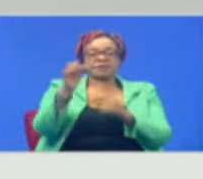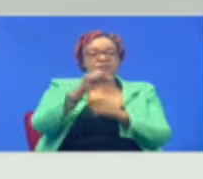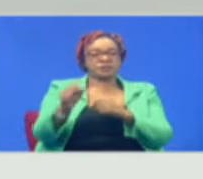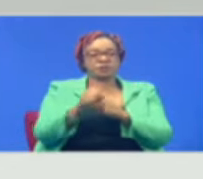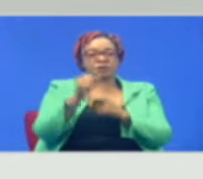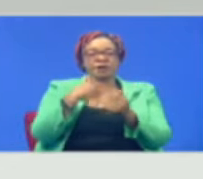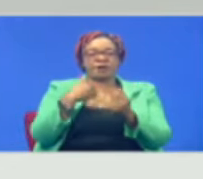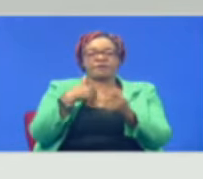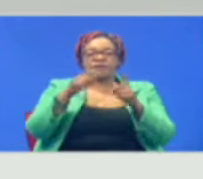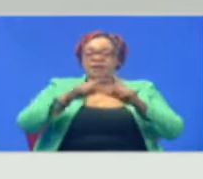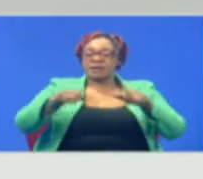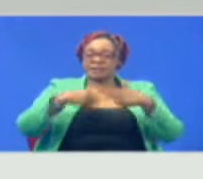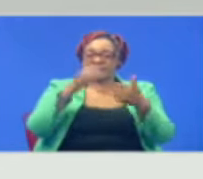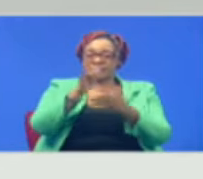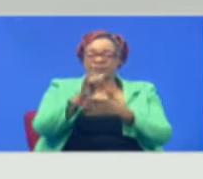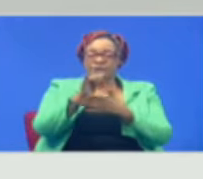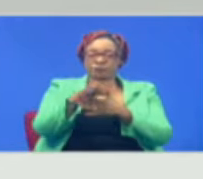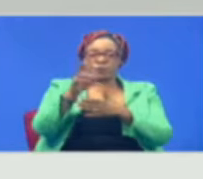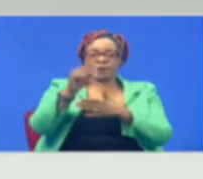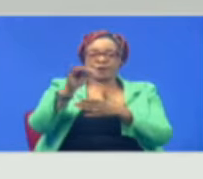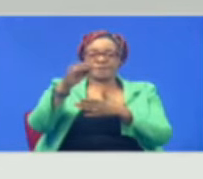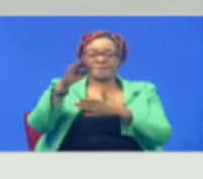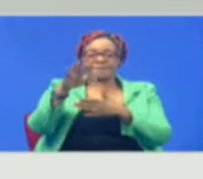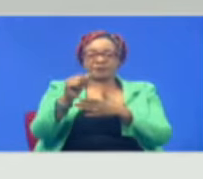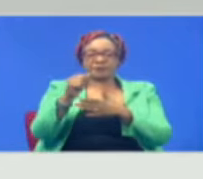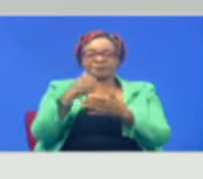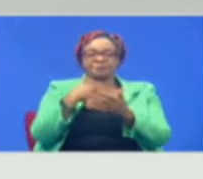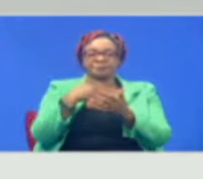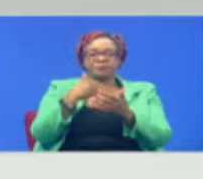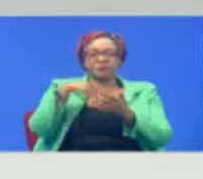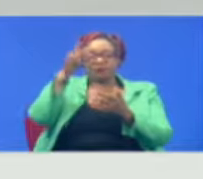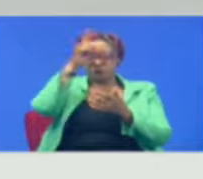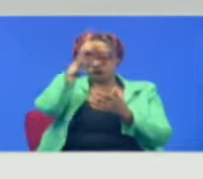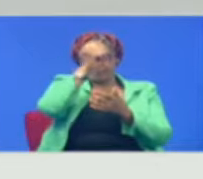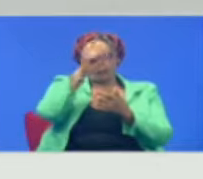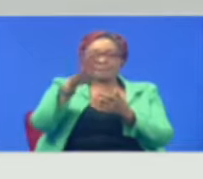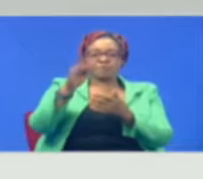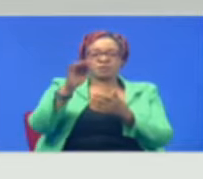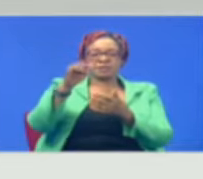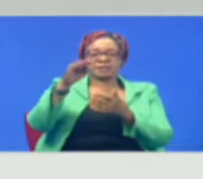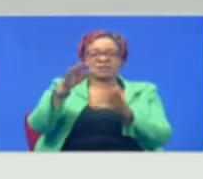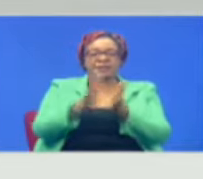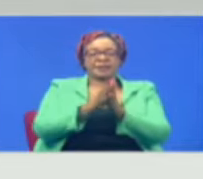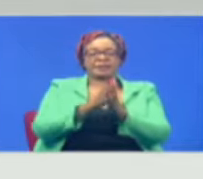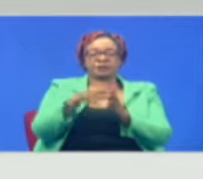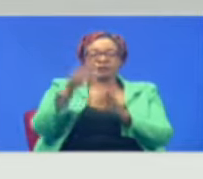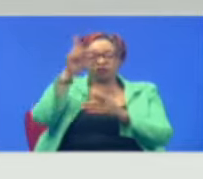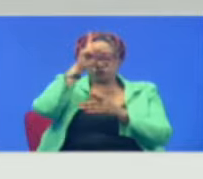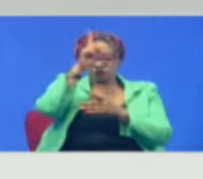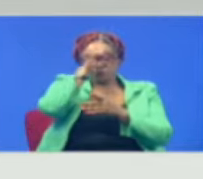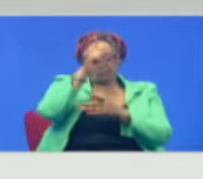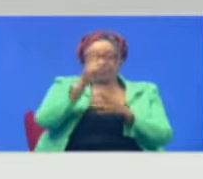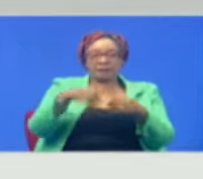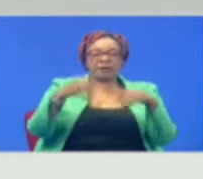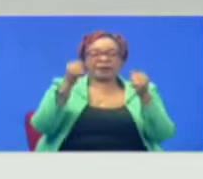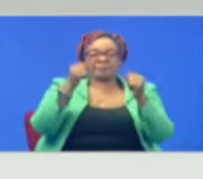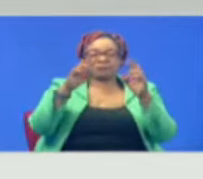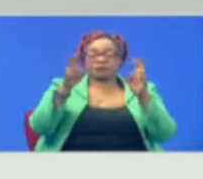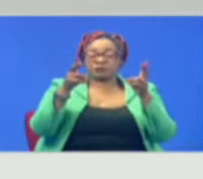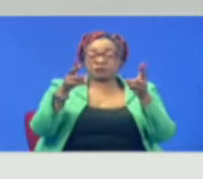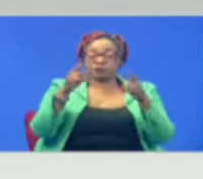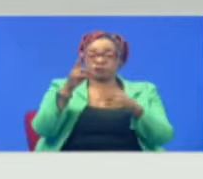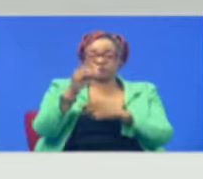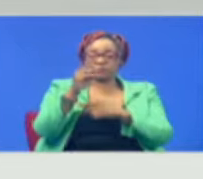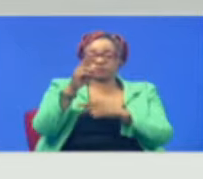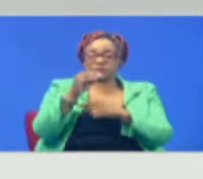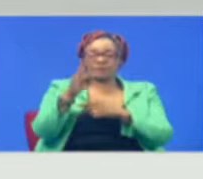claimed the Champions League, UEFA Super Cup, German Super Cup, Bundesliga and German Cup titles in 2020.